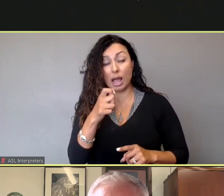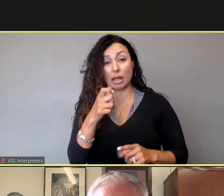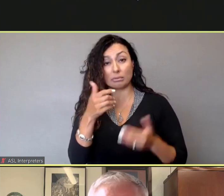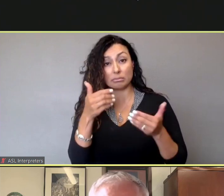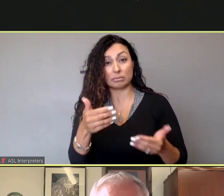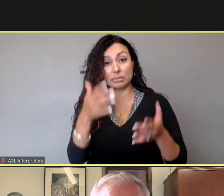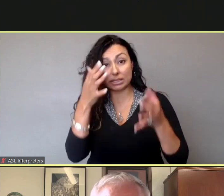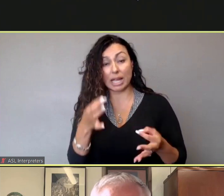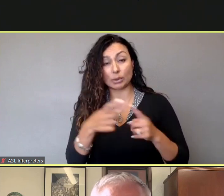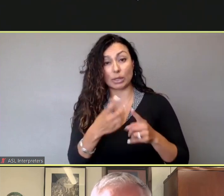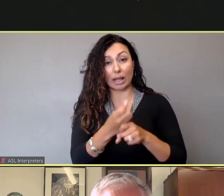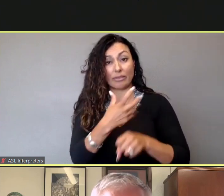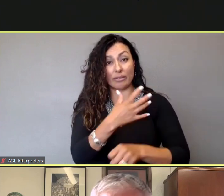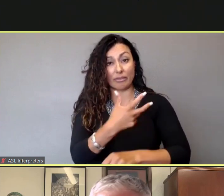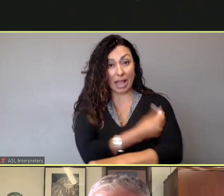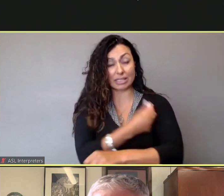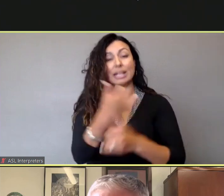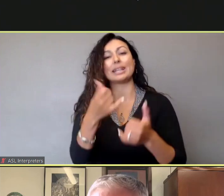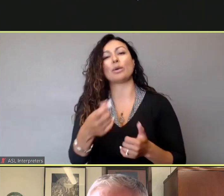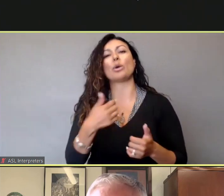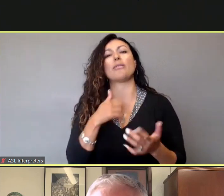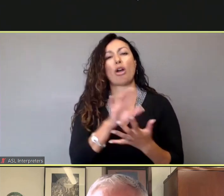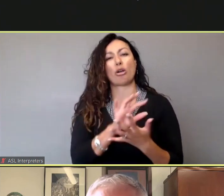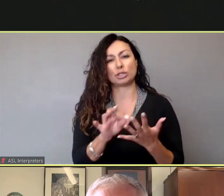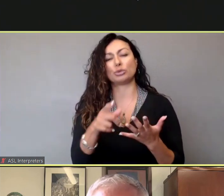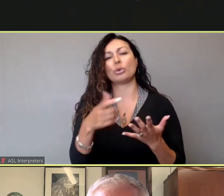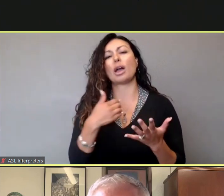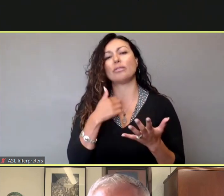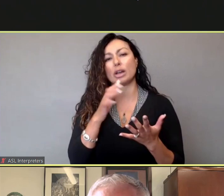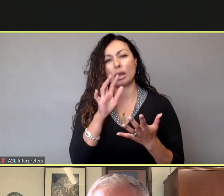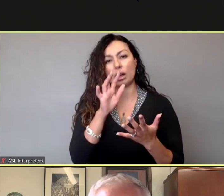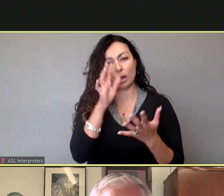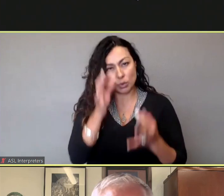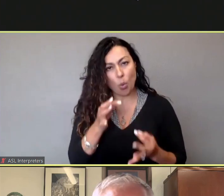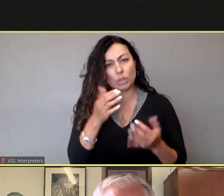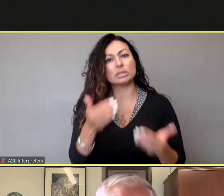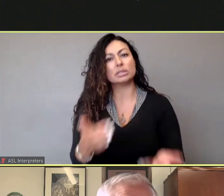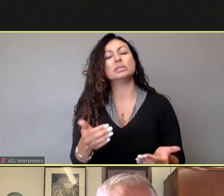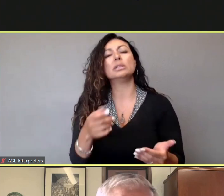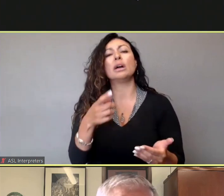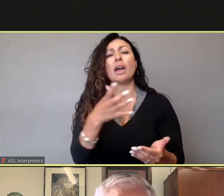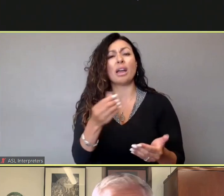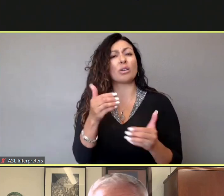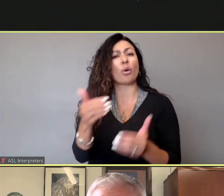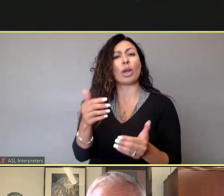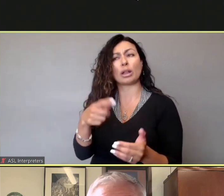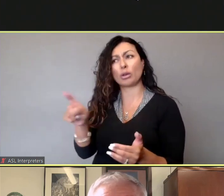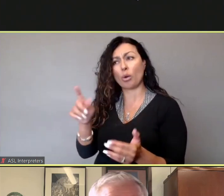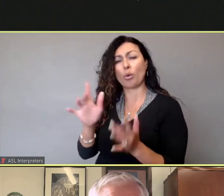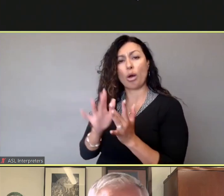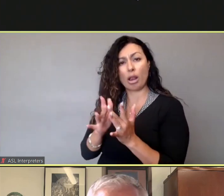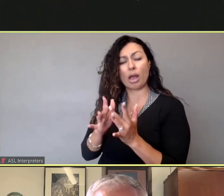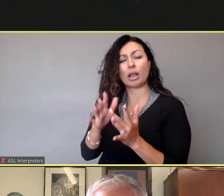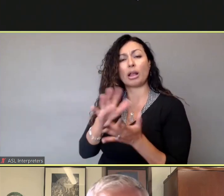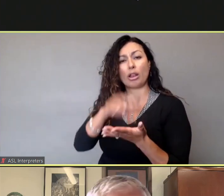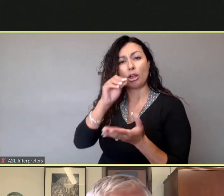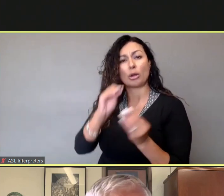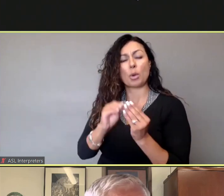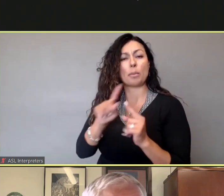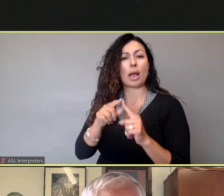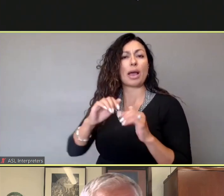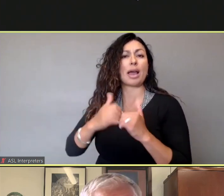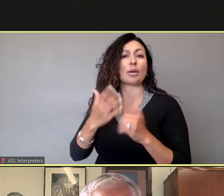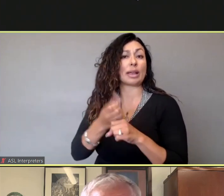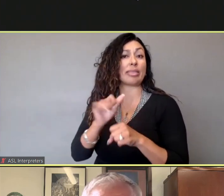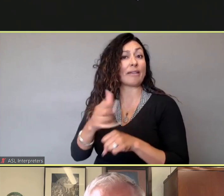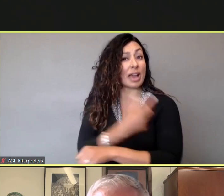have an option, now you have a choice, and please go ahead and go online and learn more about how you can get that